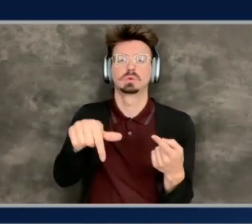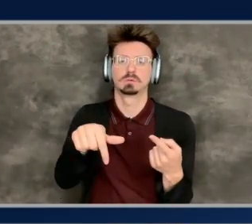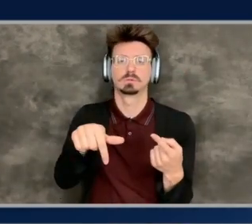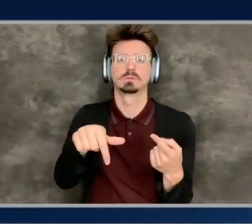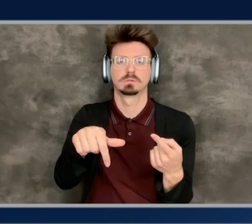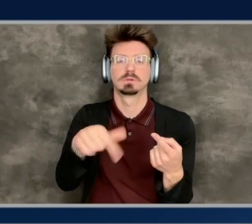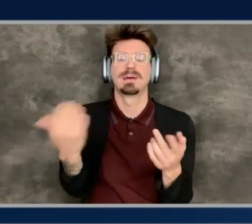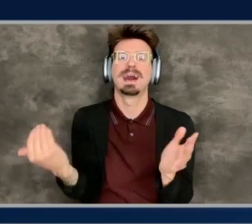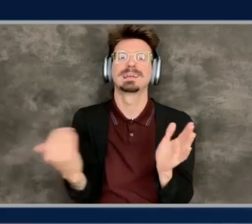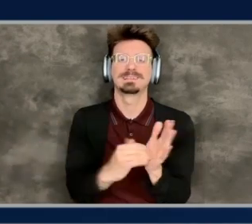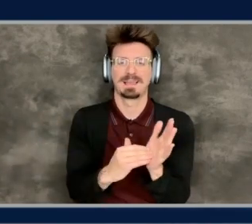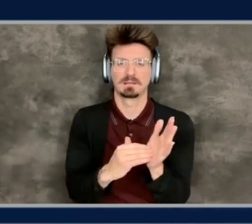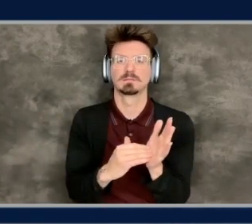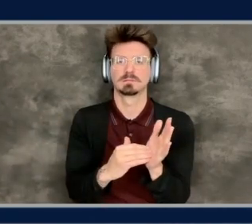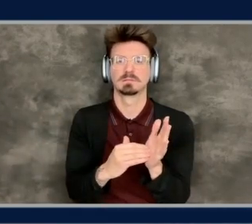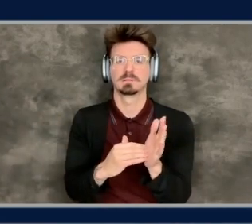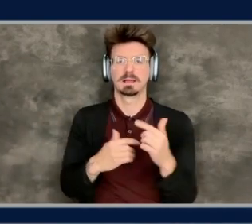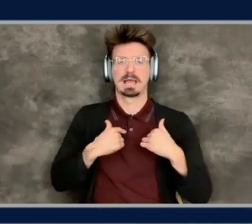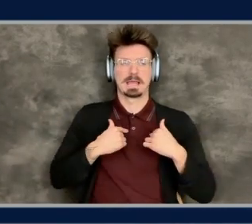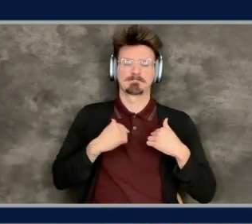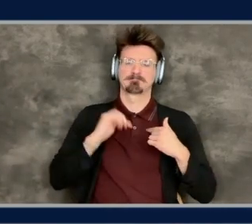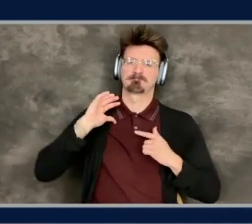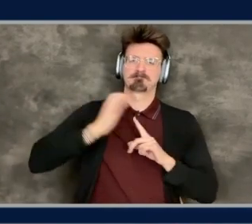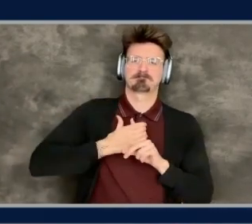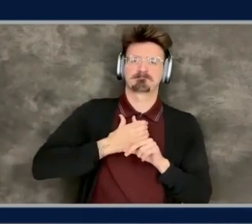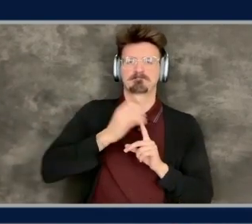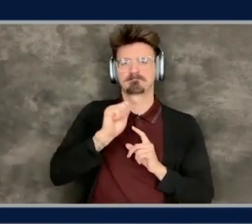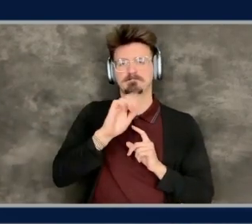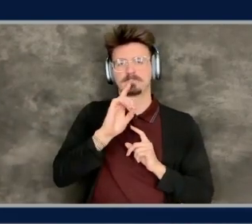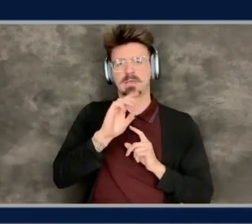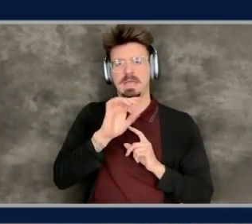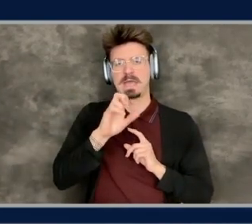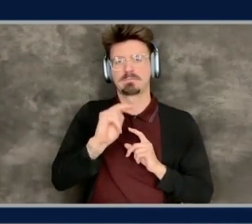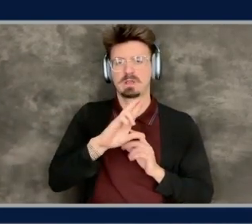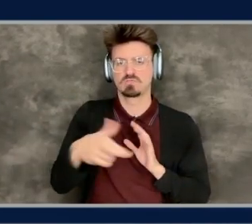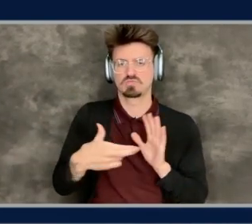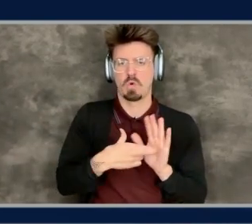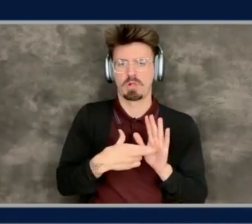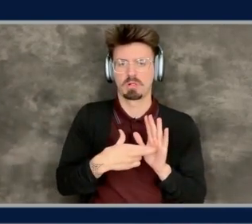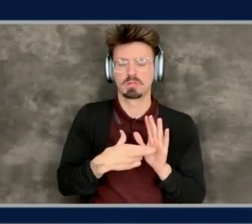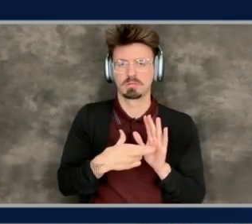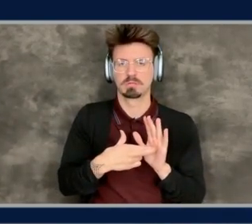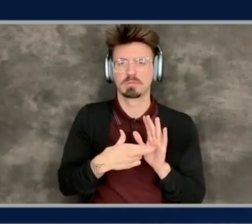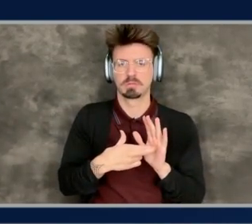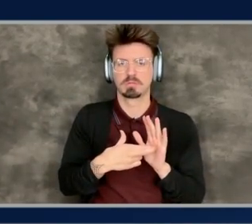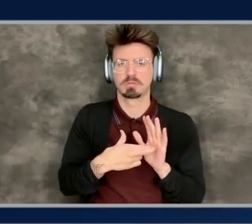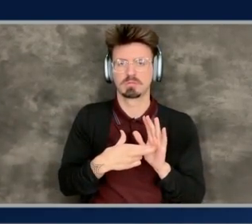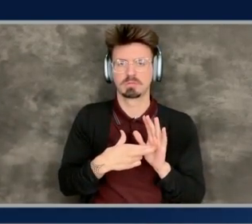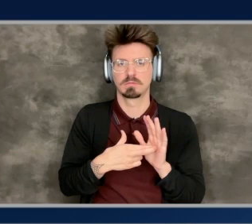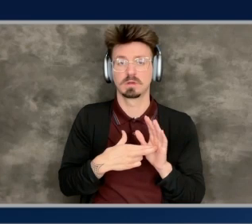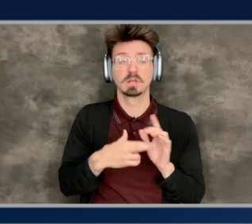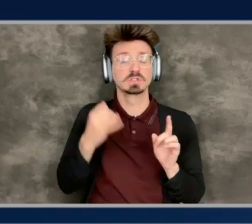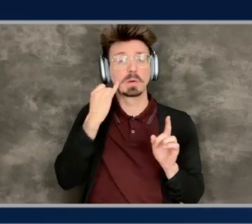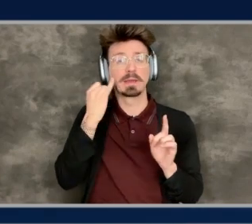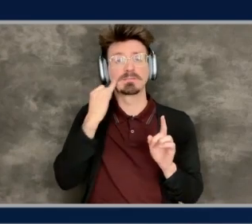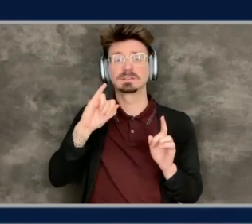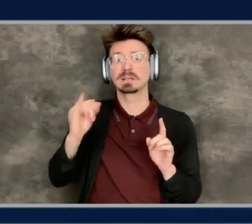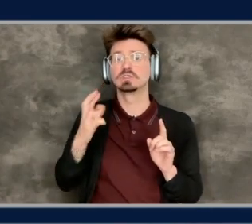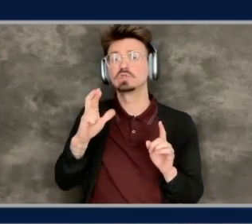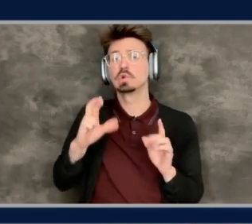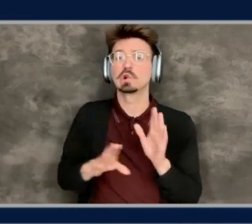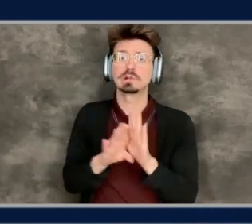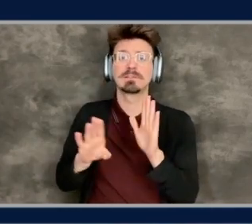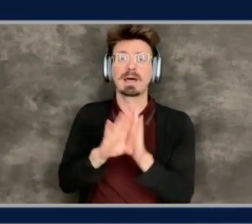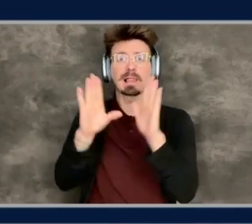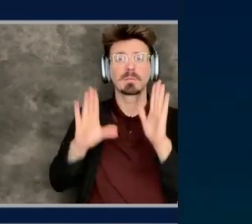actually operating as an admin role here so that like, you know, you will actually not see an approval. But if it's a contributor, like a junior developer who's doing this,